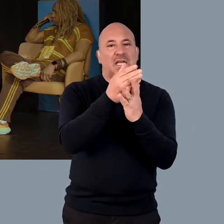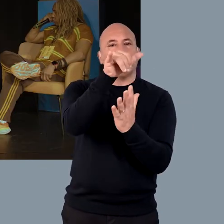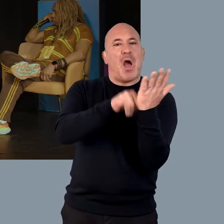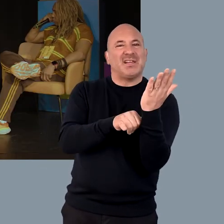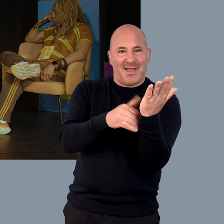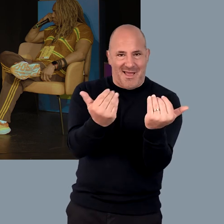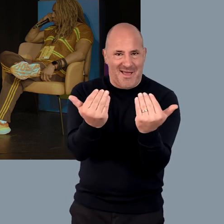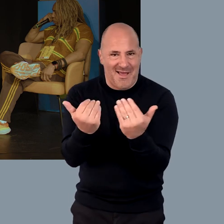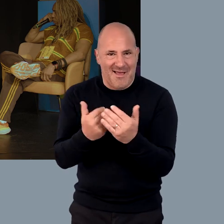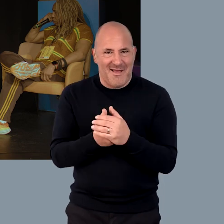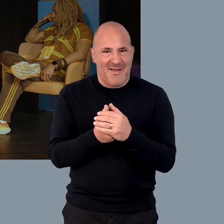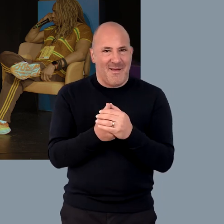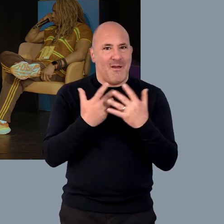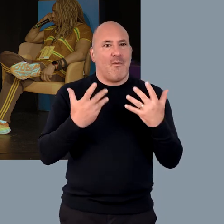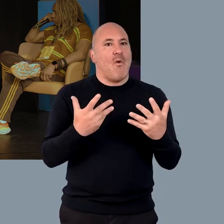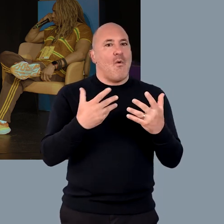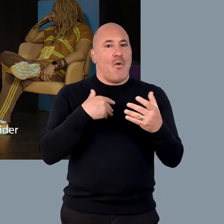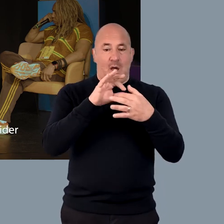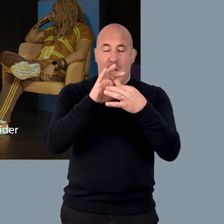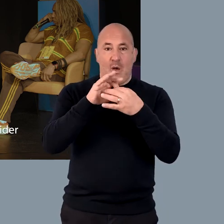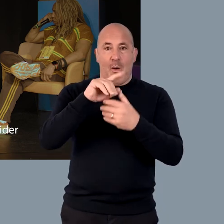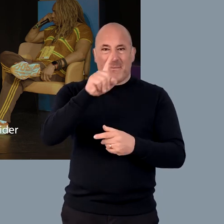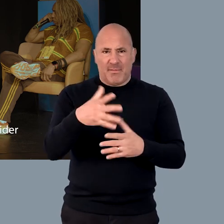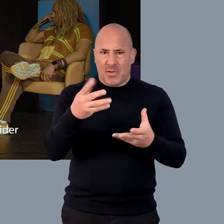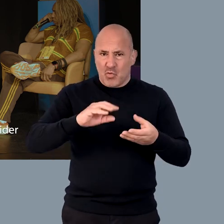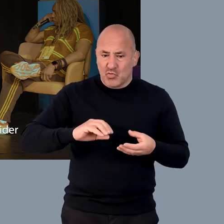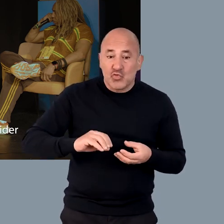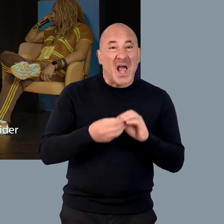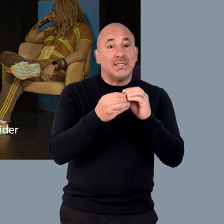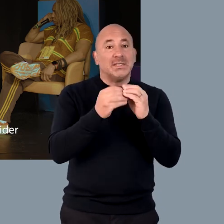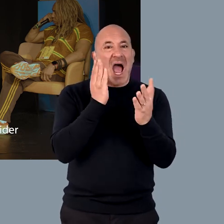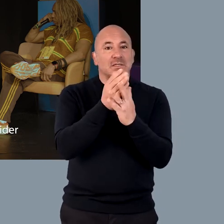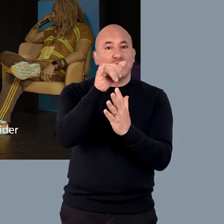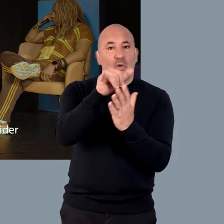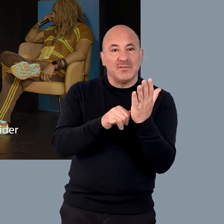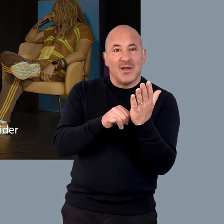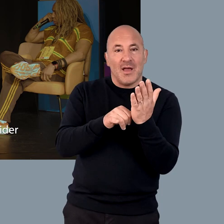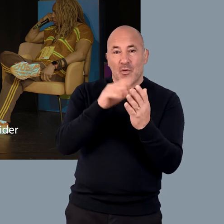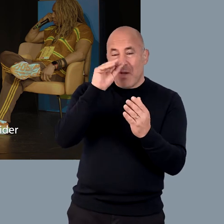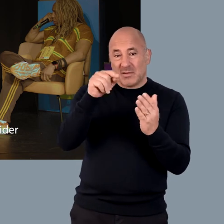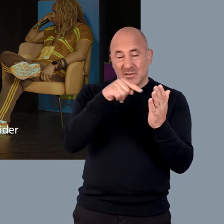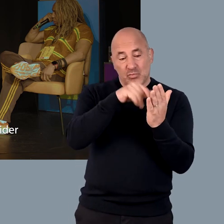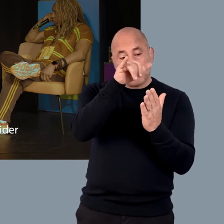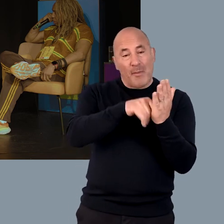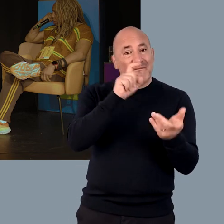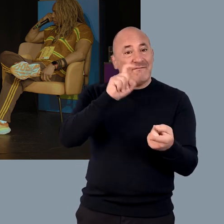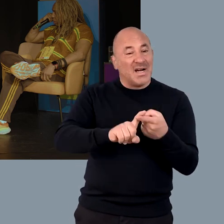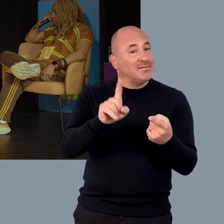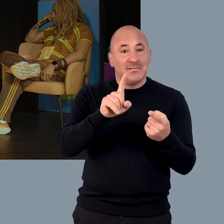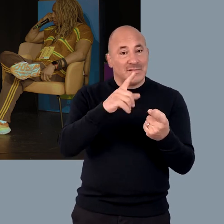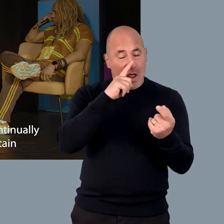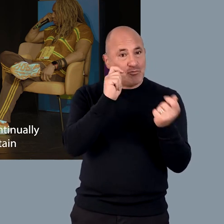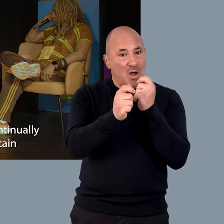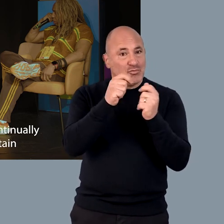people for access riders um, but actually we now we work with people to create an access rider and we remind people that it is a